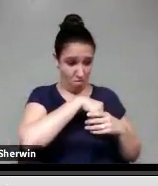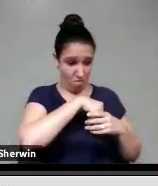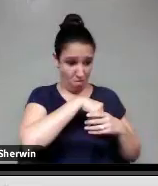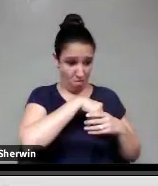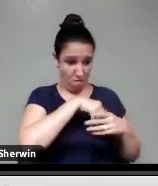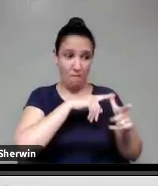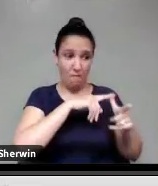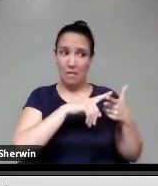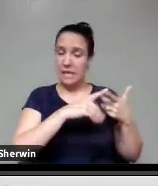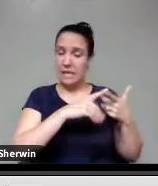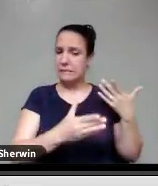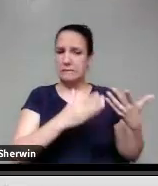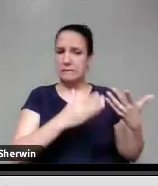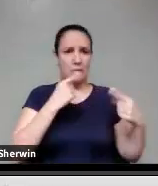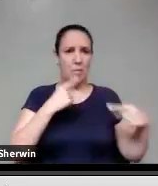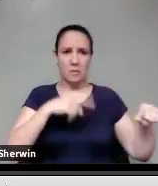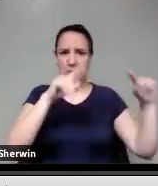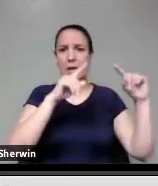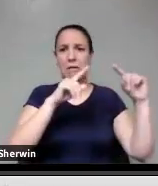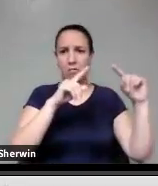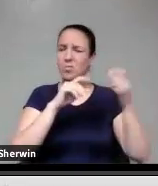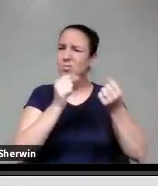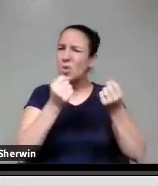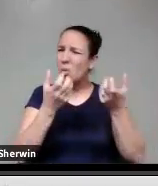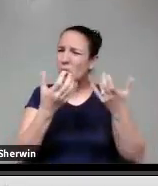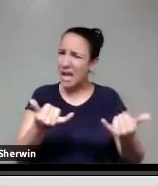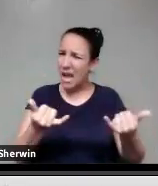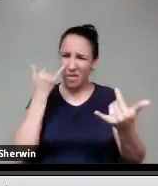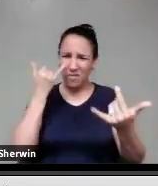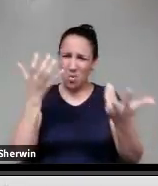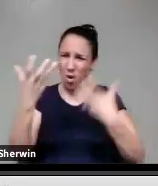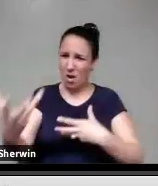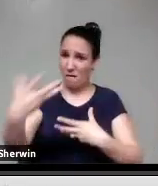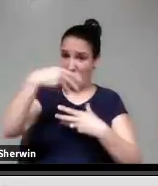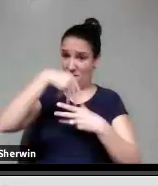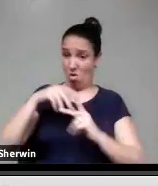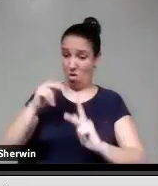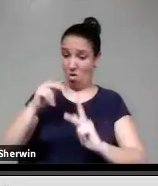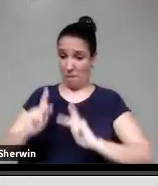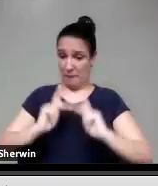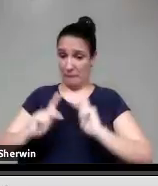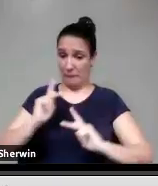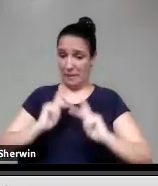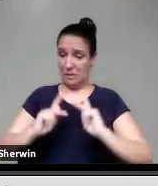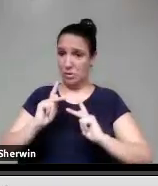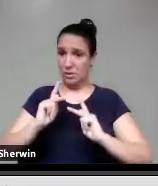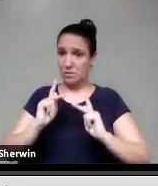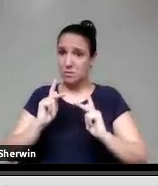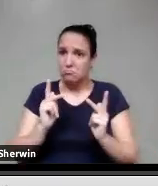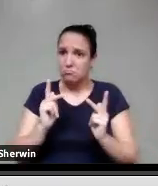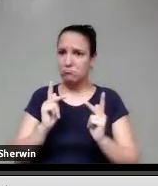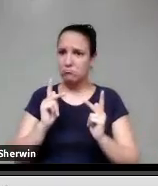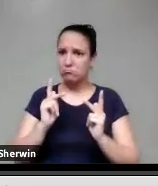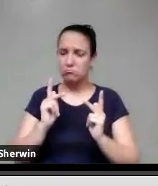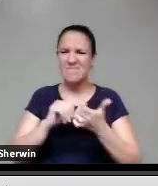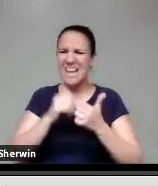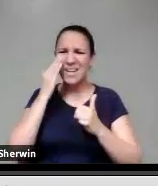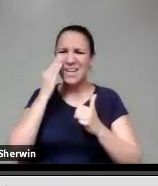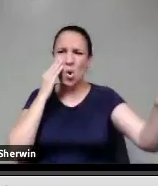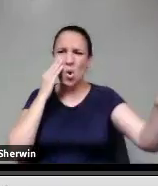of actually involving people. We want to make sure our patrons are getting what they want, not just what we assume that they might